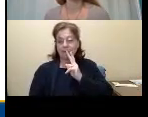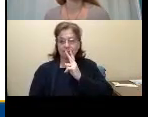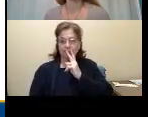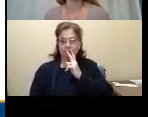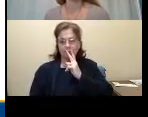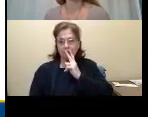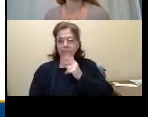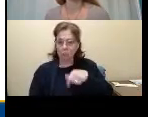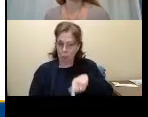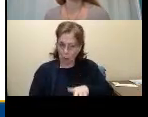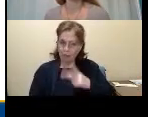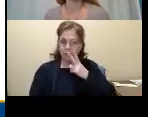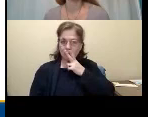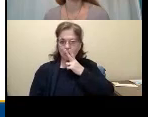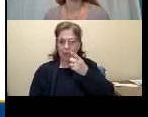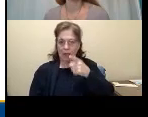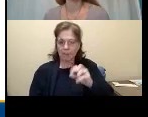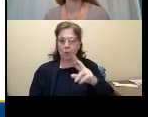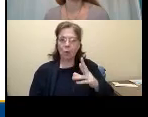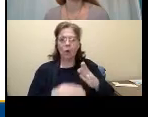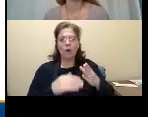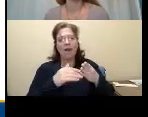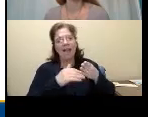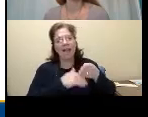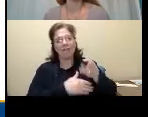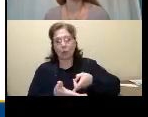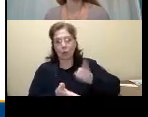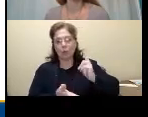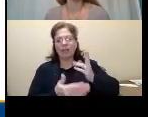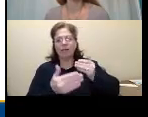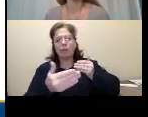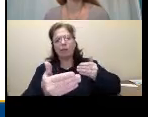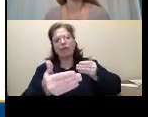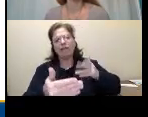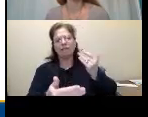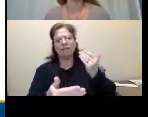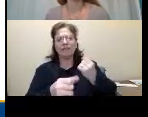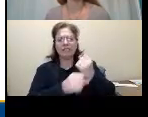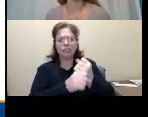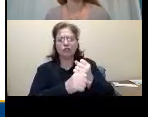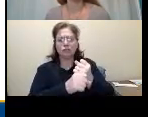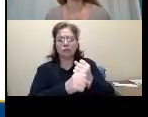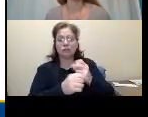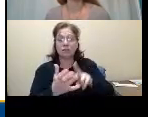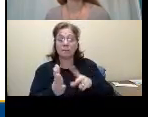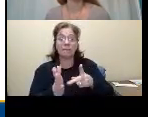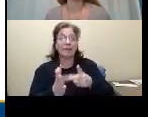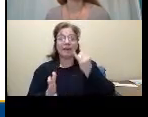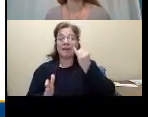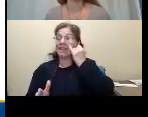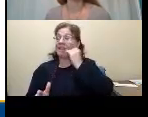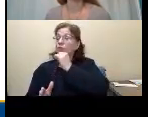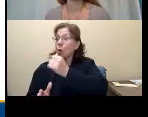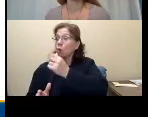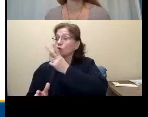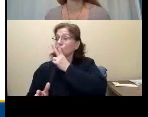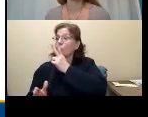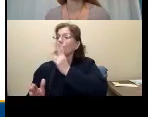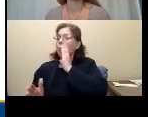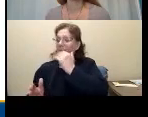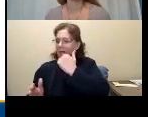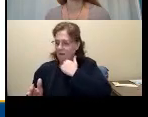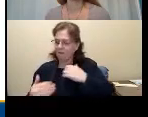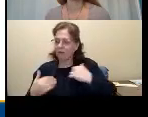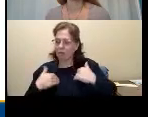while you're smoking or within 15 years. That doesn't mean that patients who don't smoke never get lung cancer. Believe it or not, there's actually a reasonable